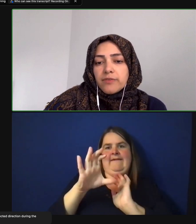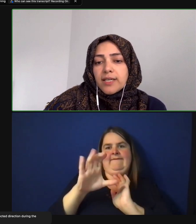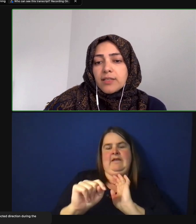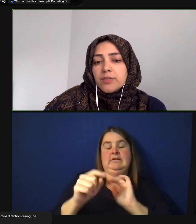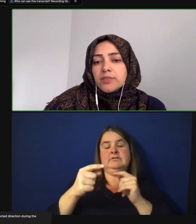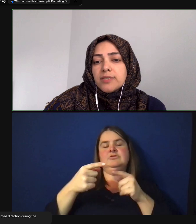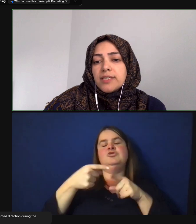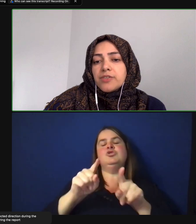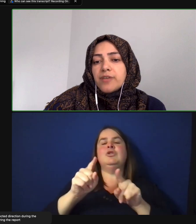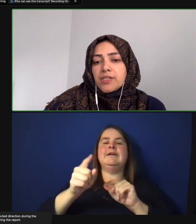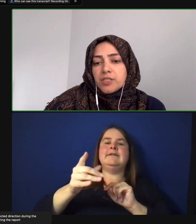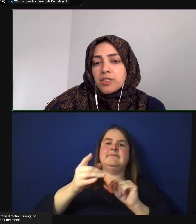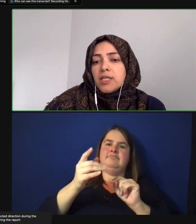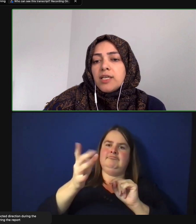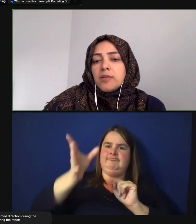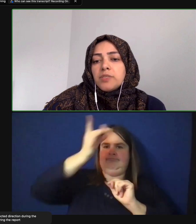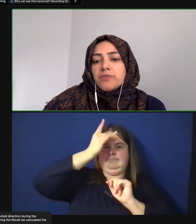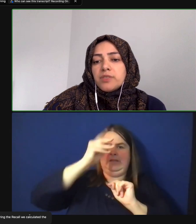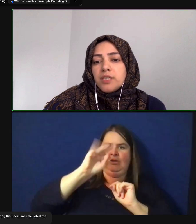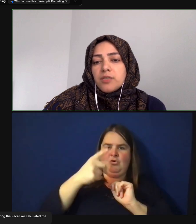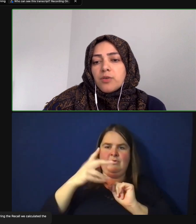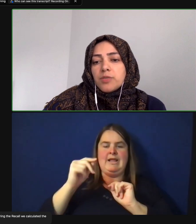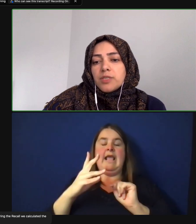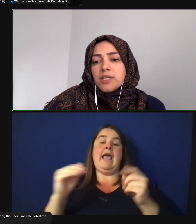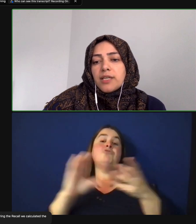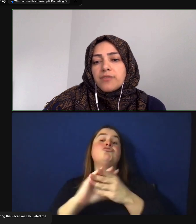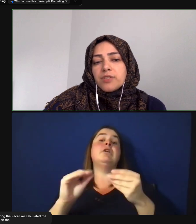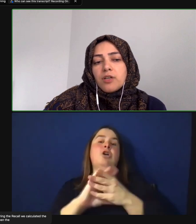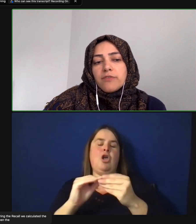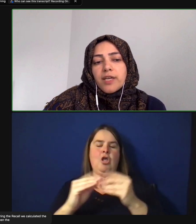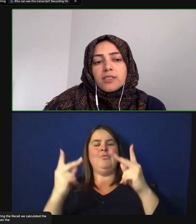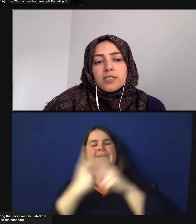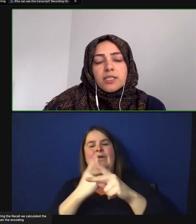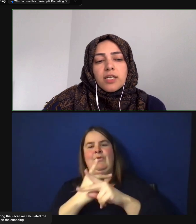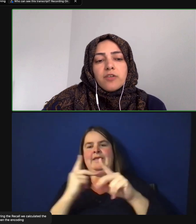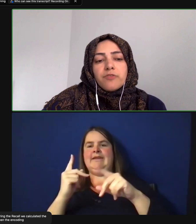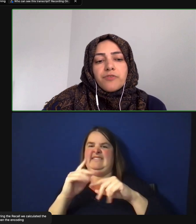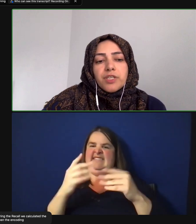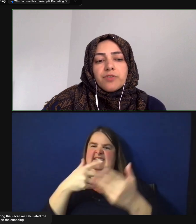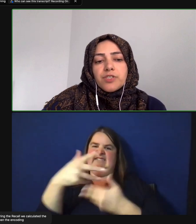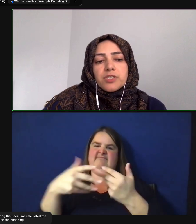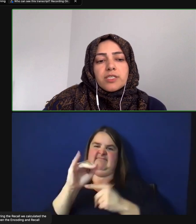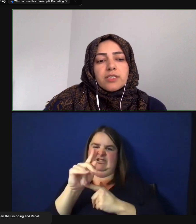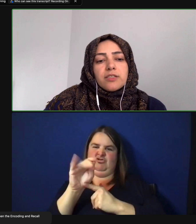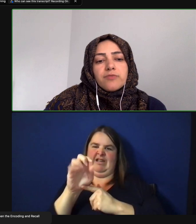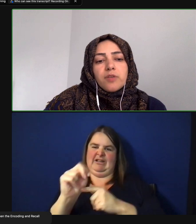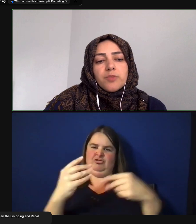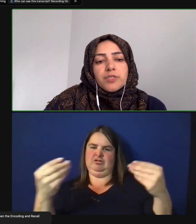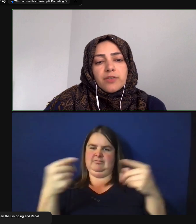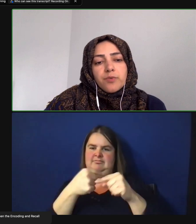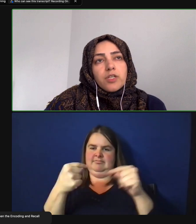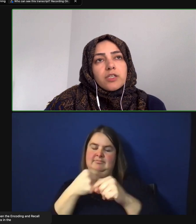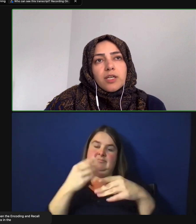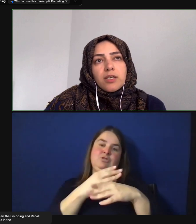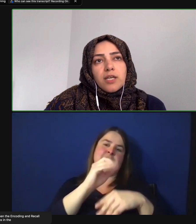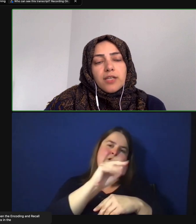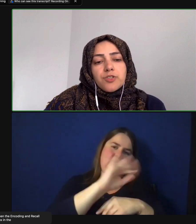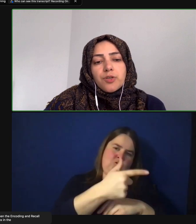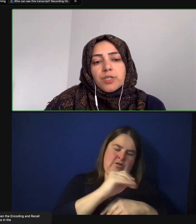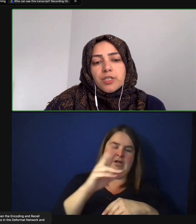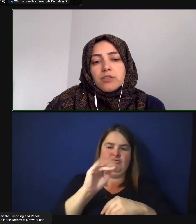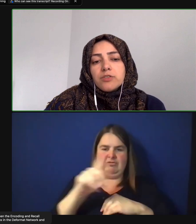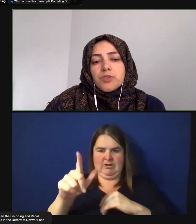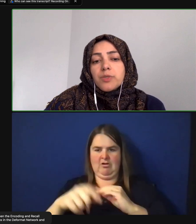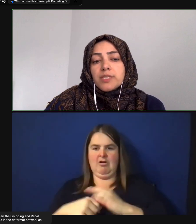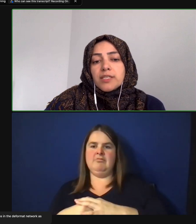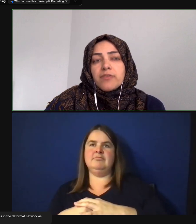the recall, we calculated the interaction between the encoding and recall effects 15 regions in the default mode network, as